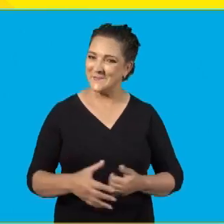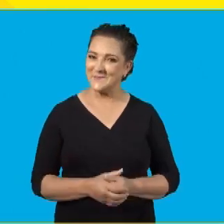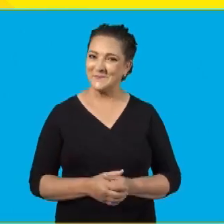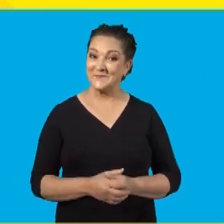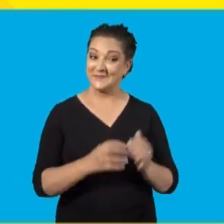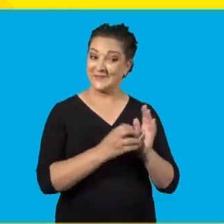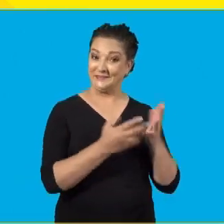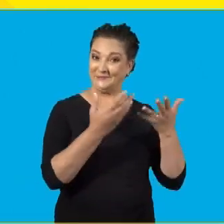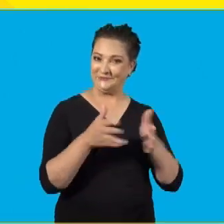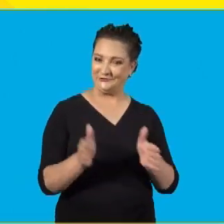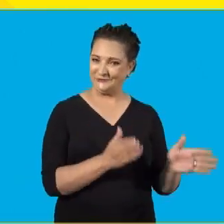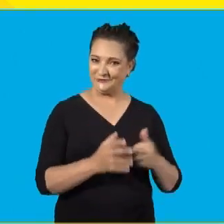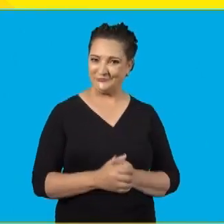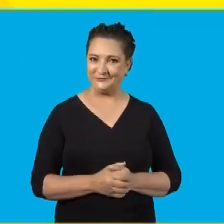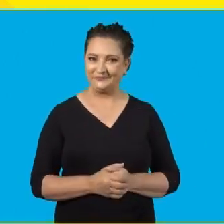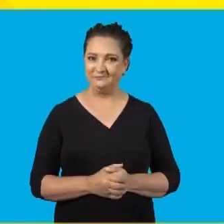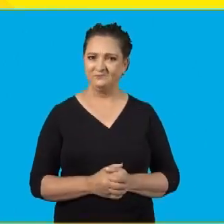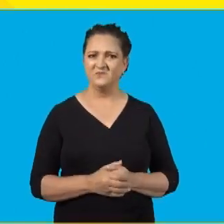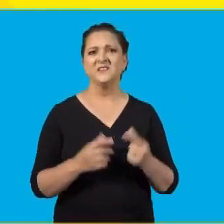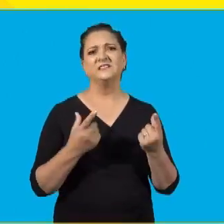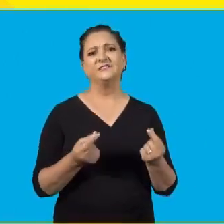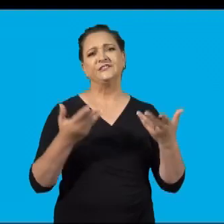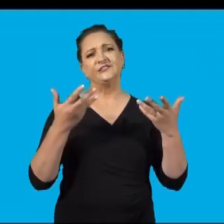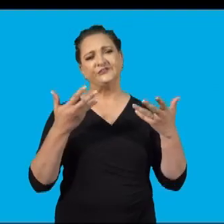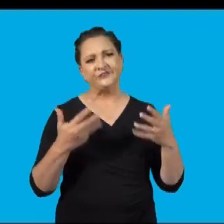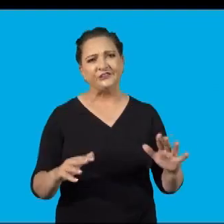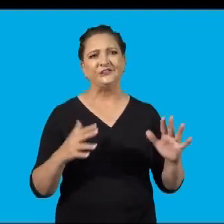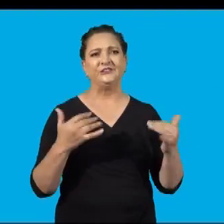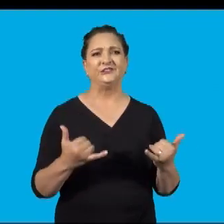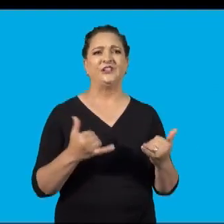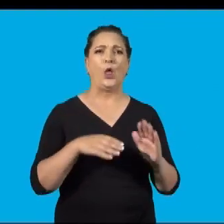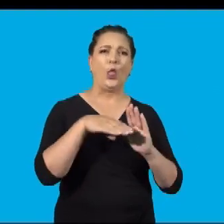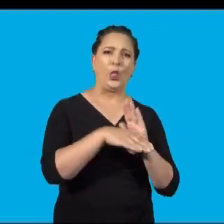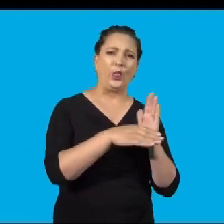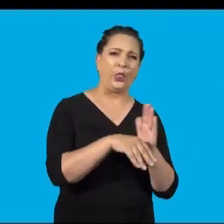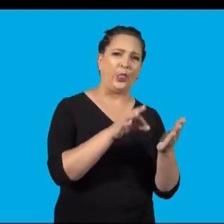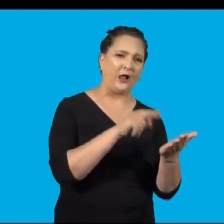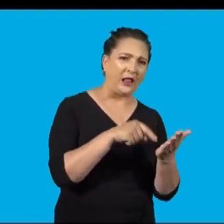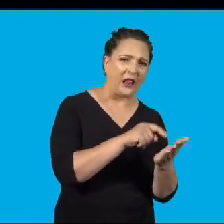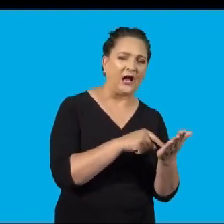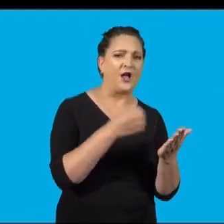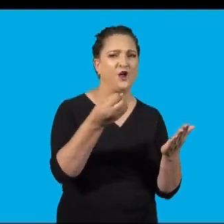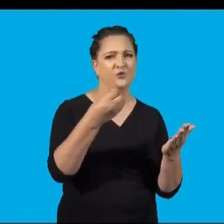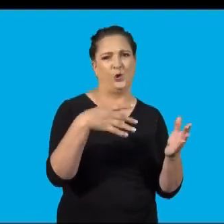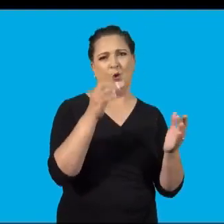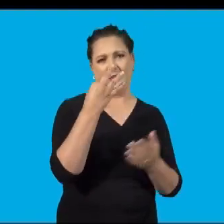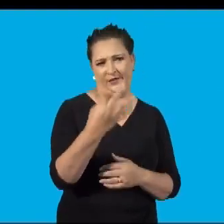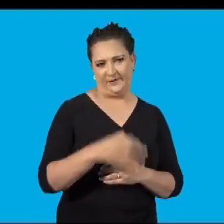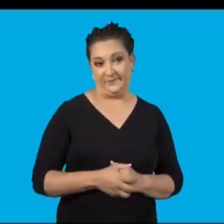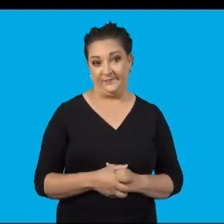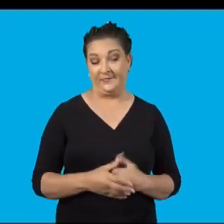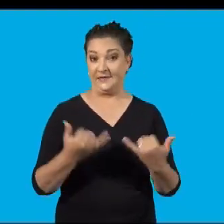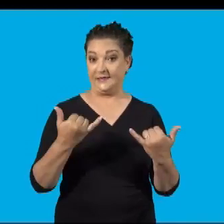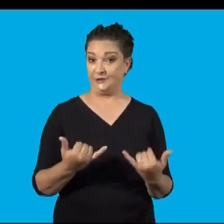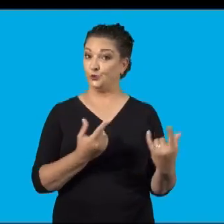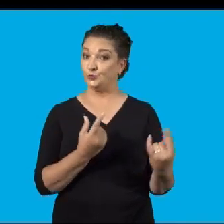Welcome back, dear learners, from the ad break. We have done depreciation calculations and we recorded the information on note 3. Now